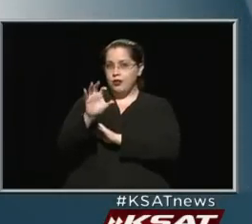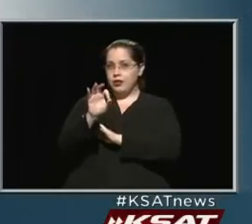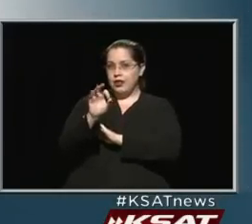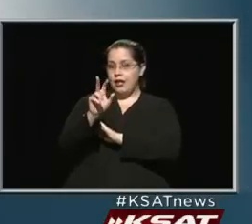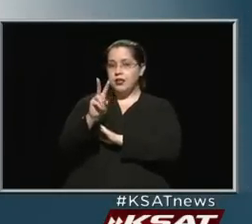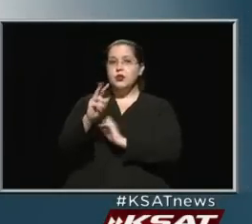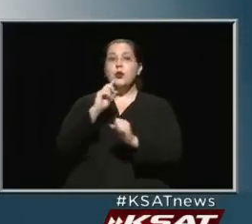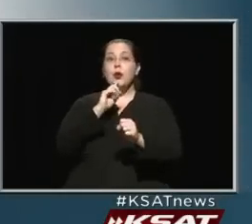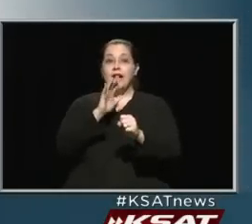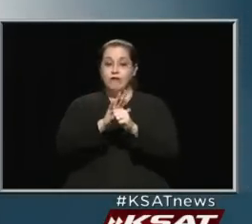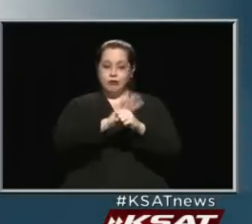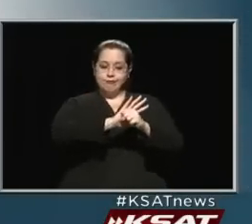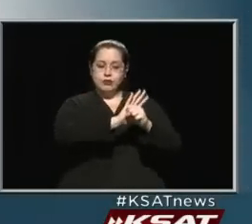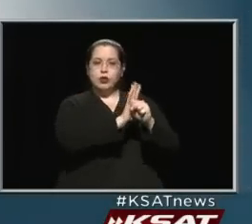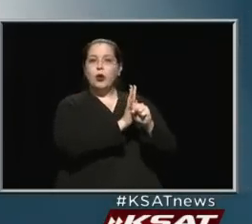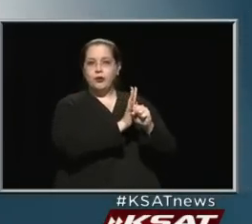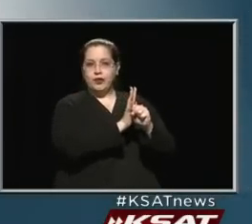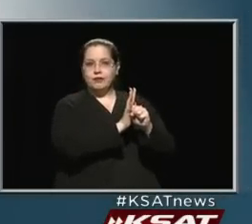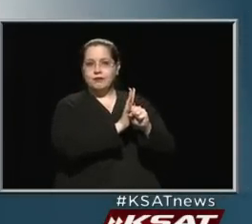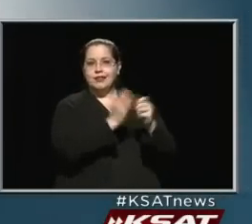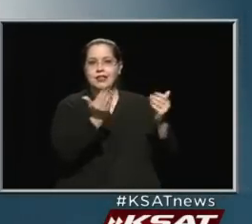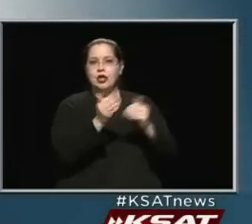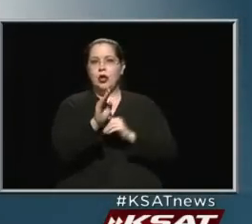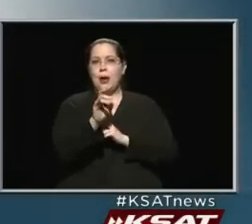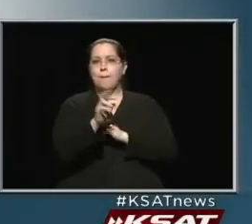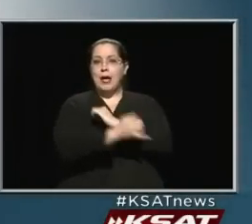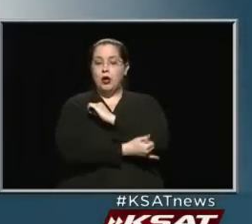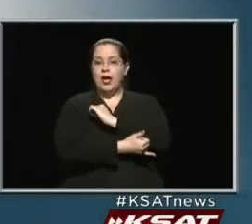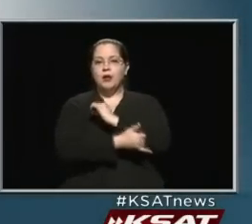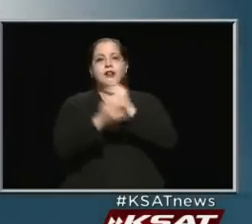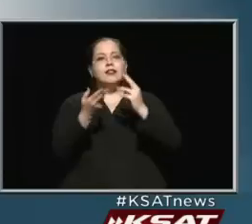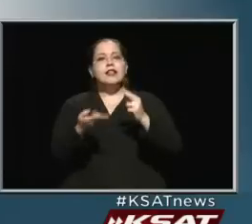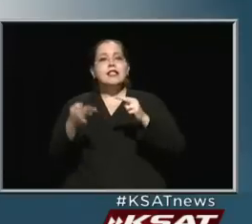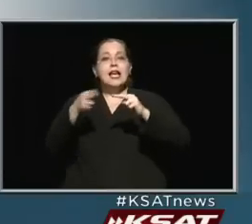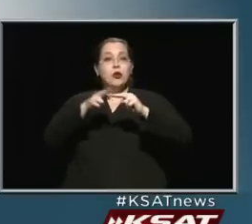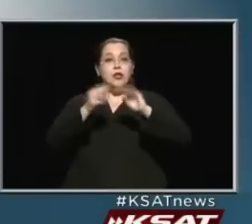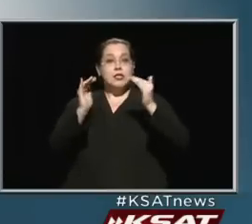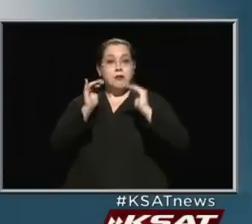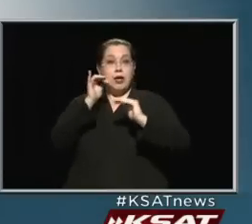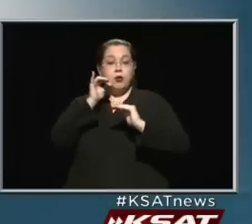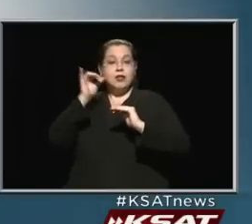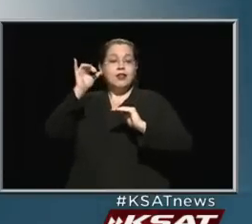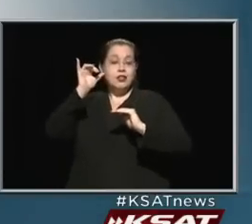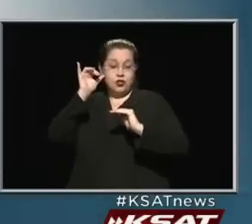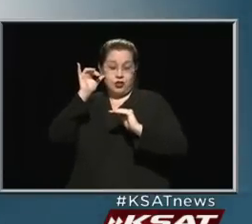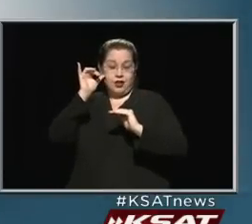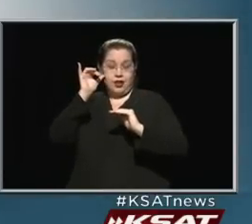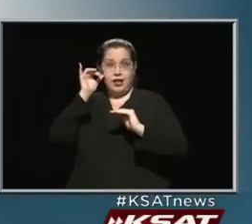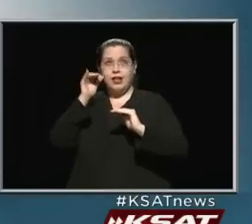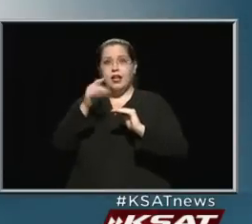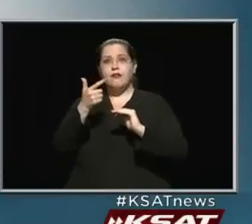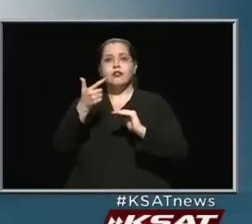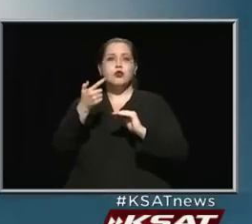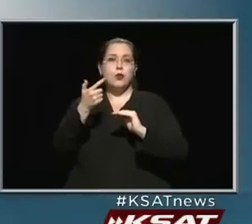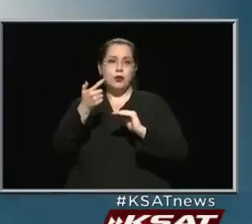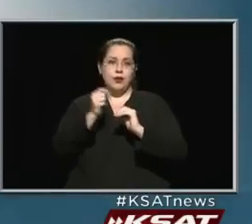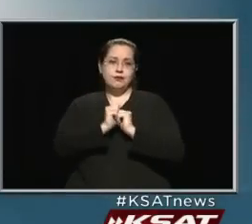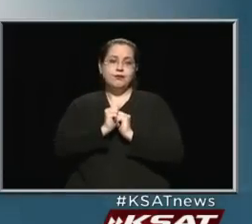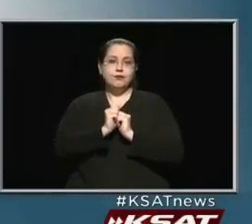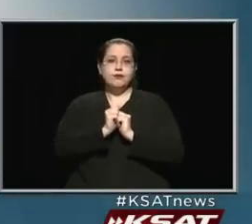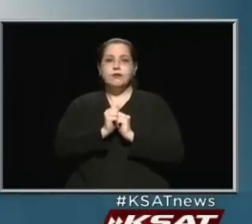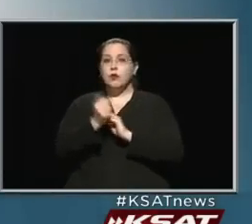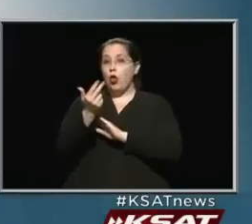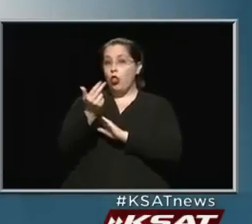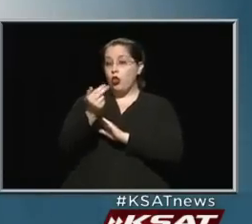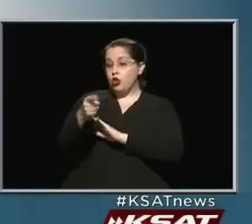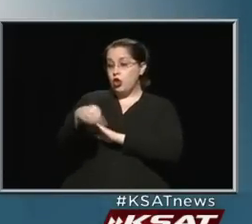2,392 confirmed cases of COVID-19 in Bexar County. That's an increase yesterday, increase from yesterday of 21 cases.